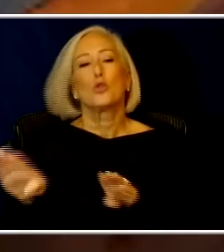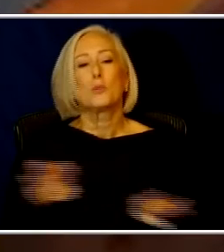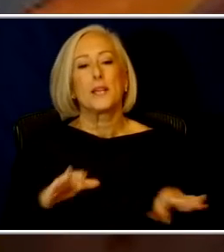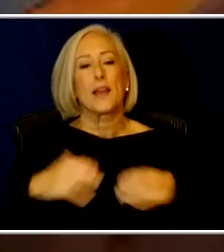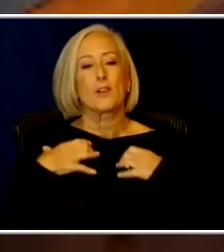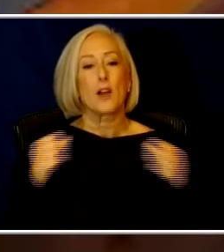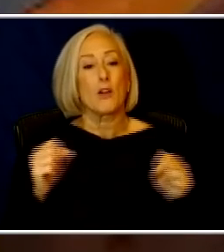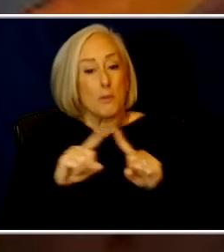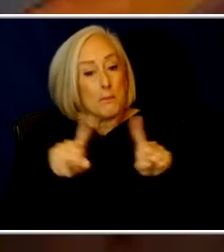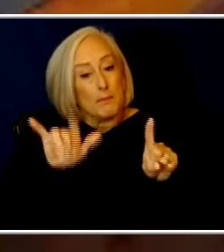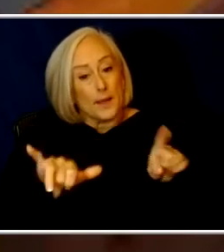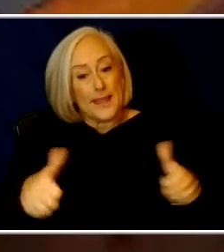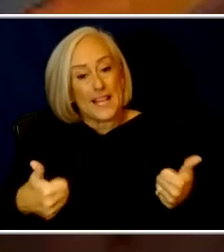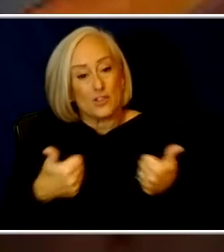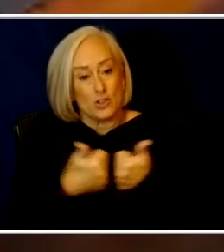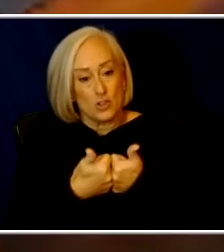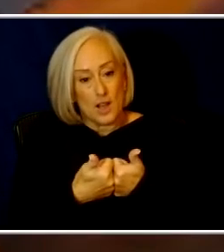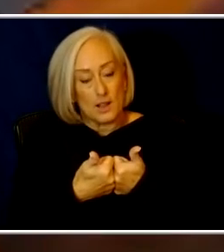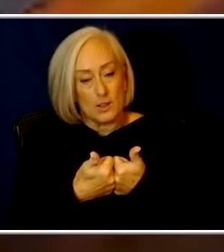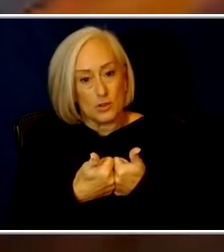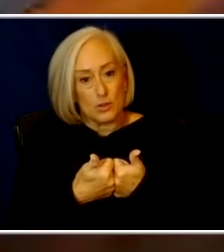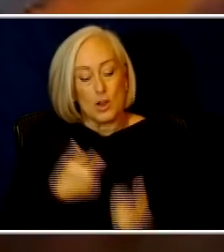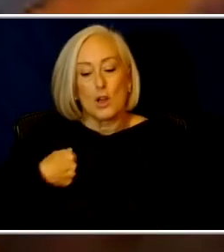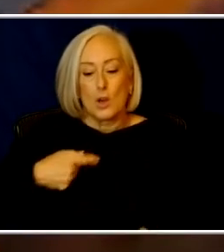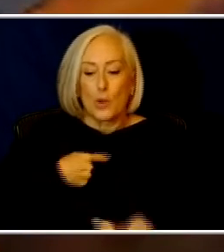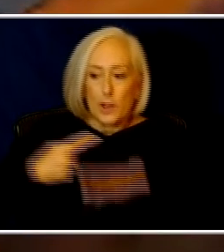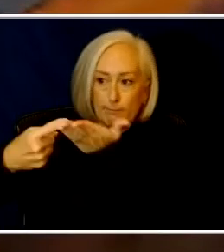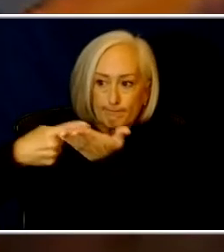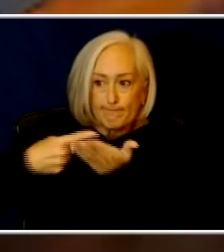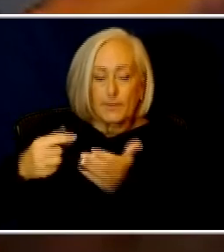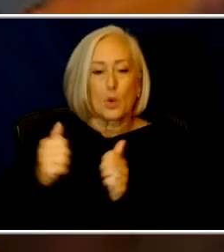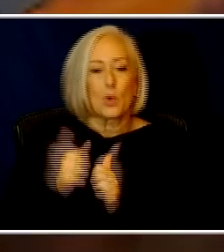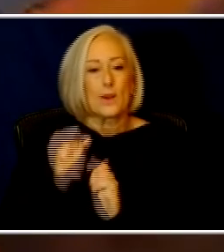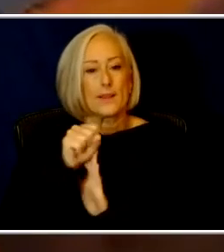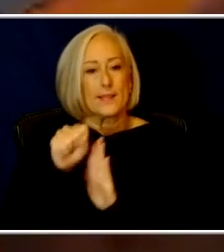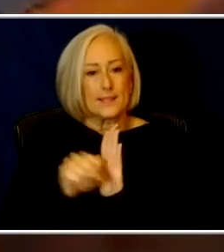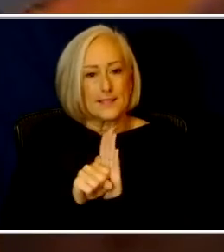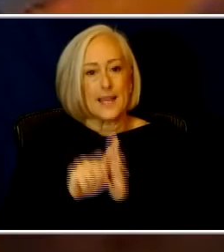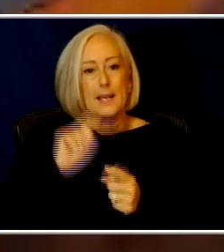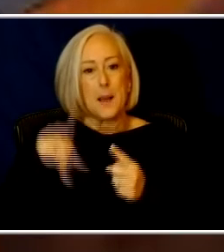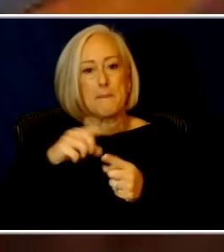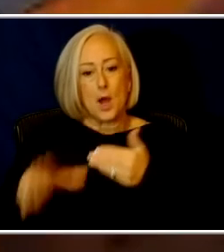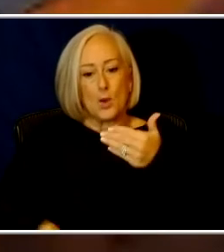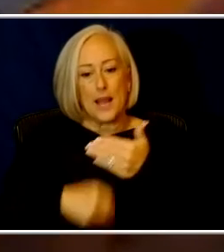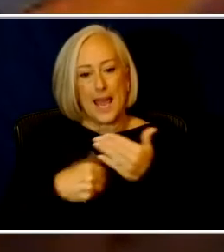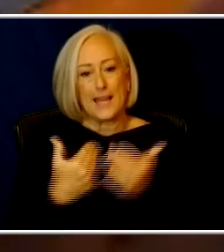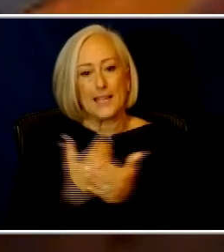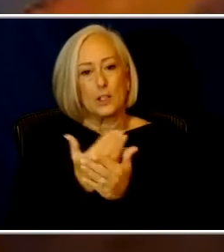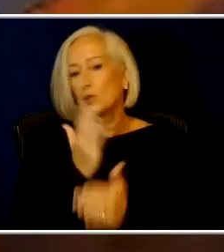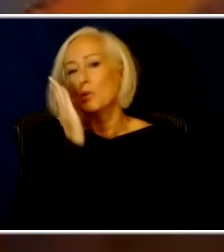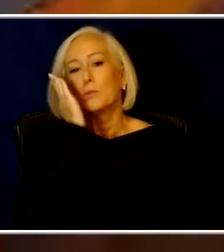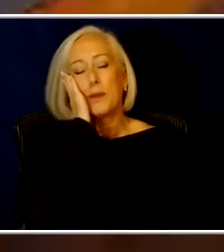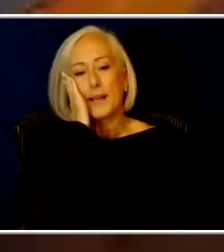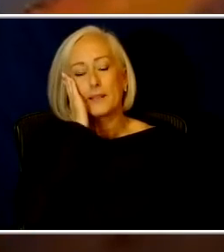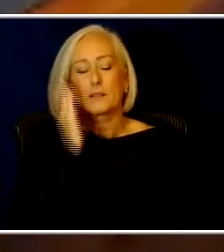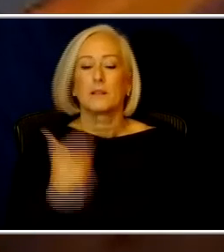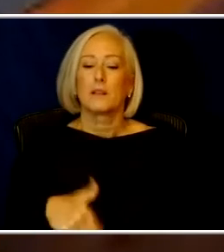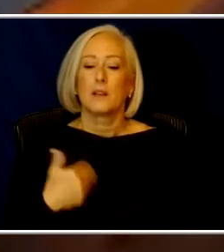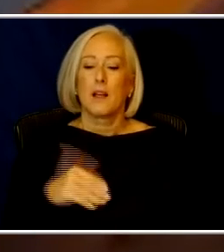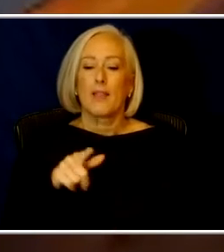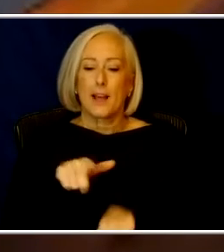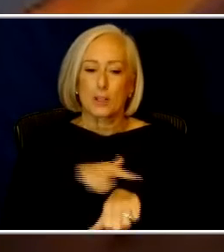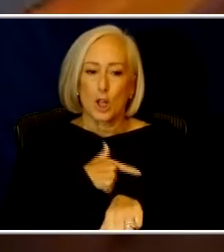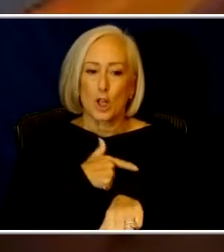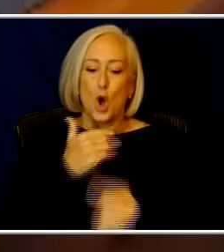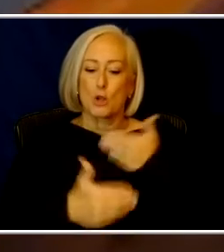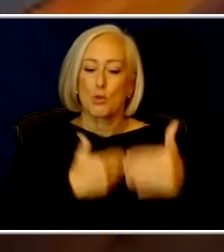and we're actually talking with the state about potentially adding new beds. That's obviously a long process and doesn't happen